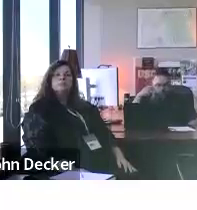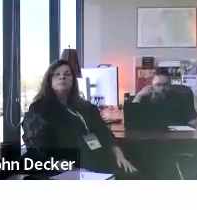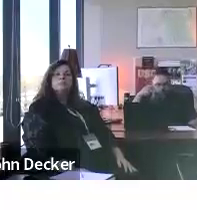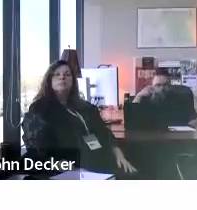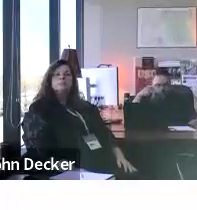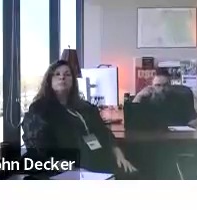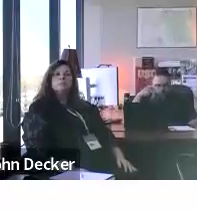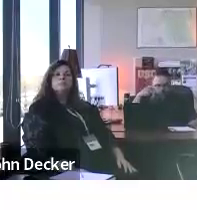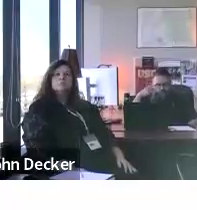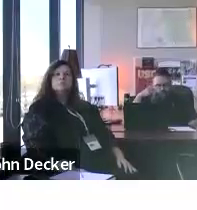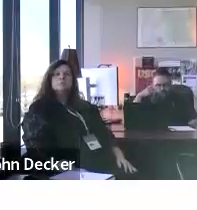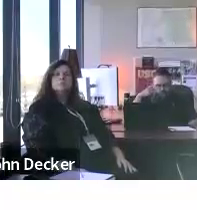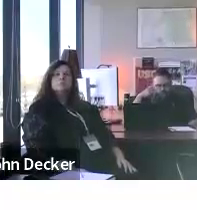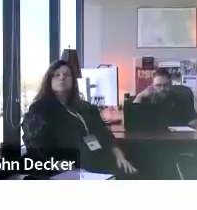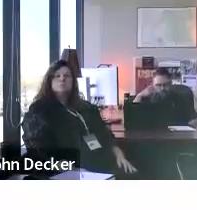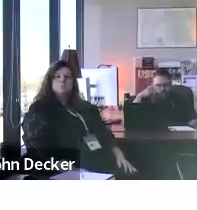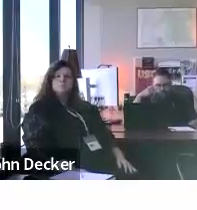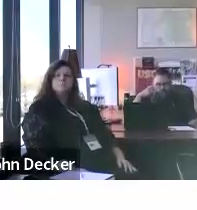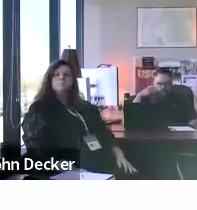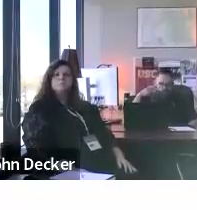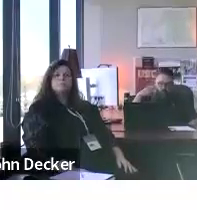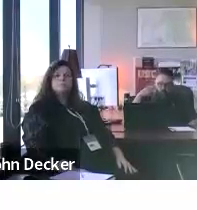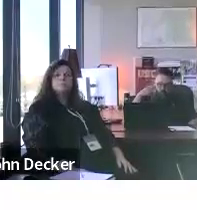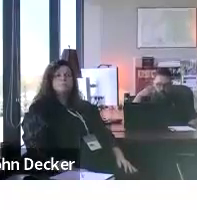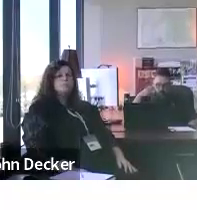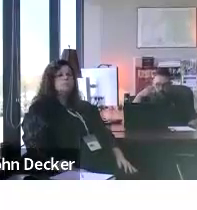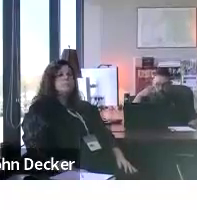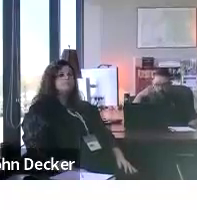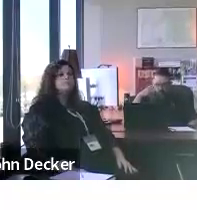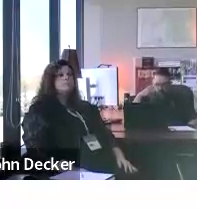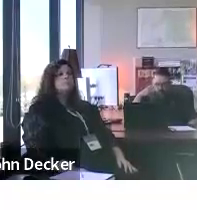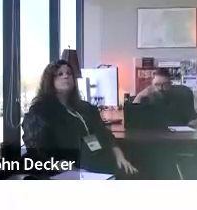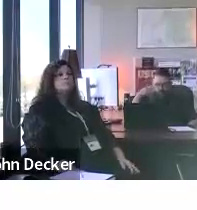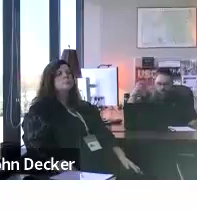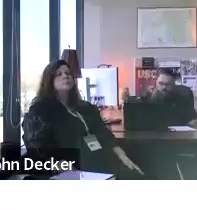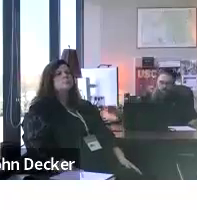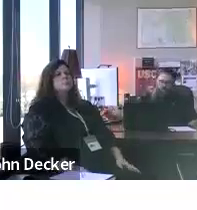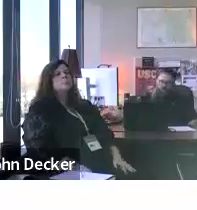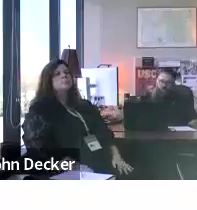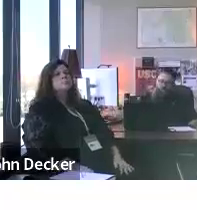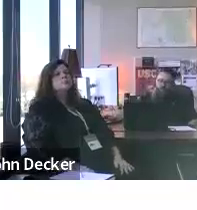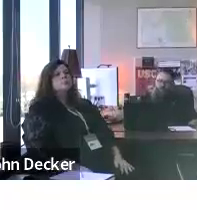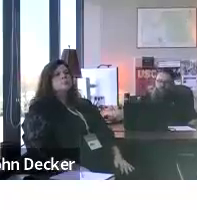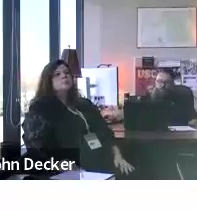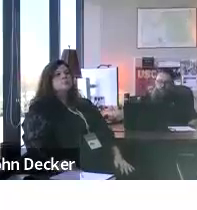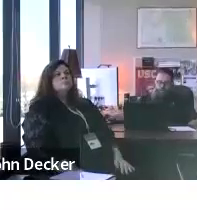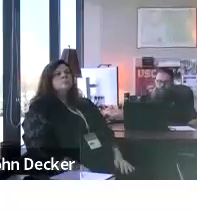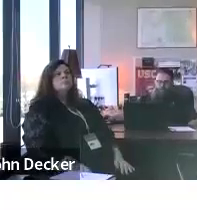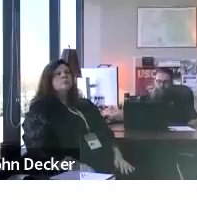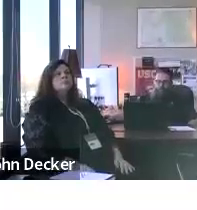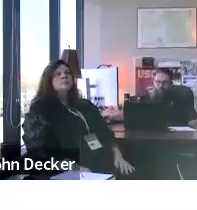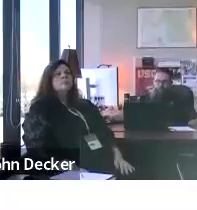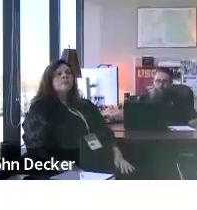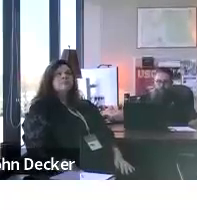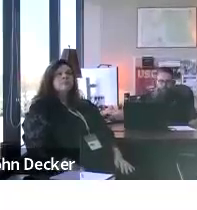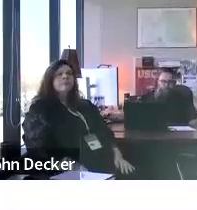for next calendar year. So January 1st, well, and actually all the way through June 30th of 2026. So again, that's what that will be.